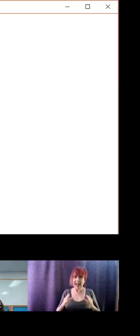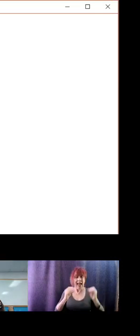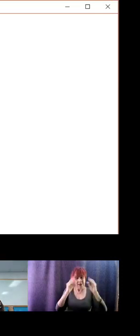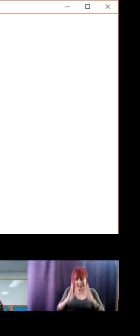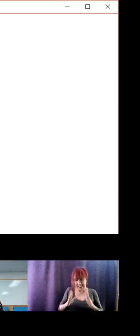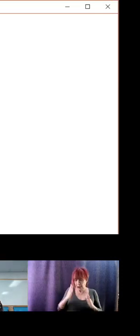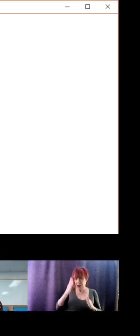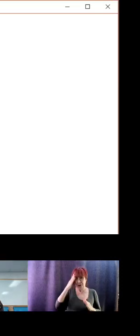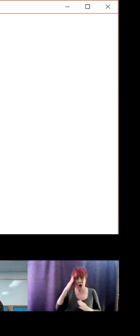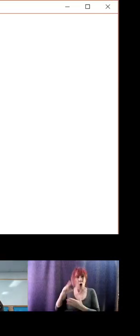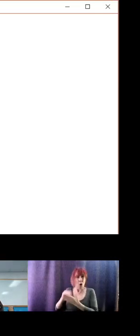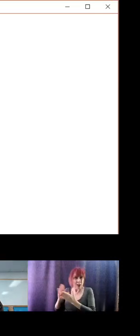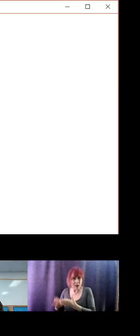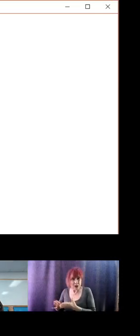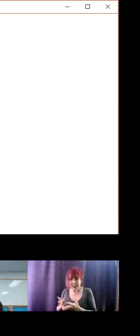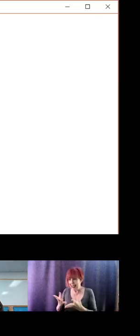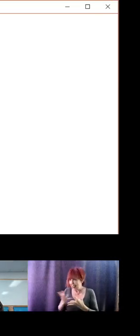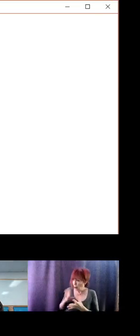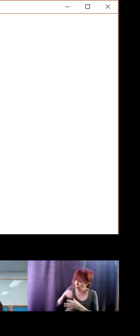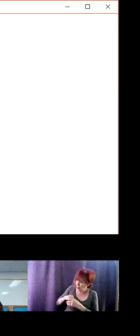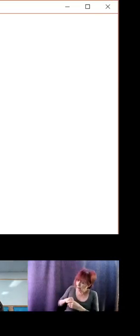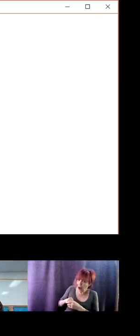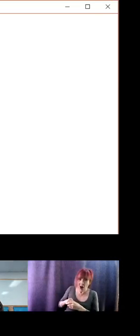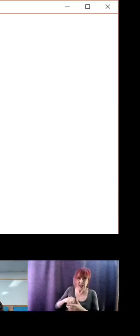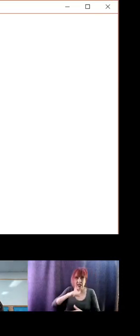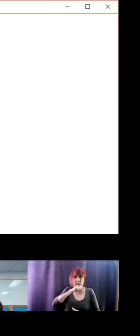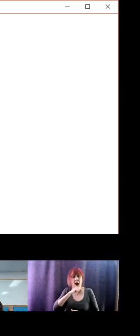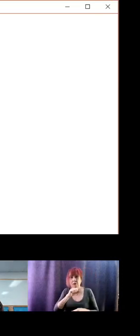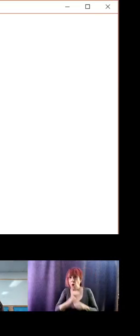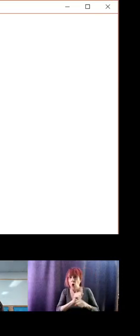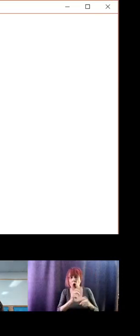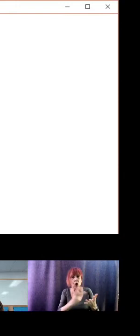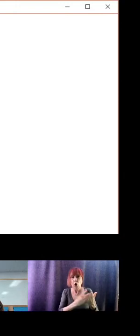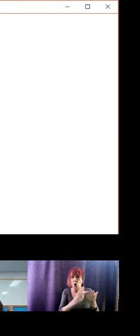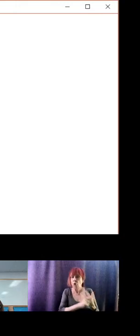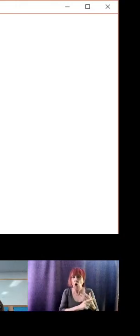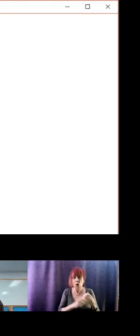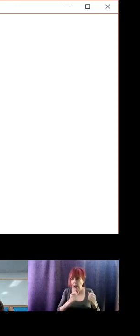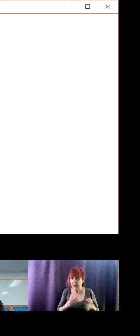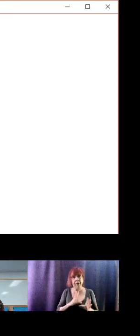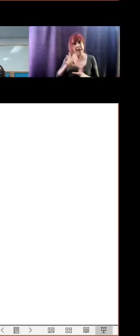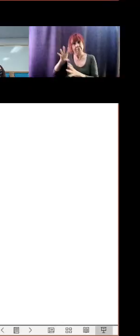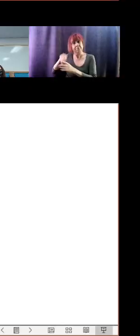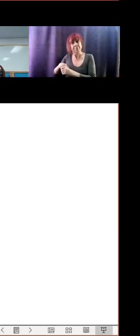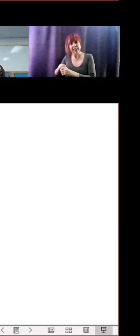want to be involved, and they love the work program so much that they get involved.